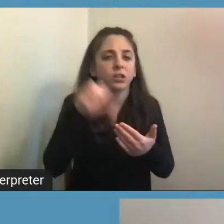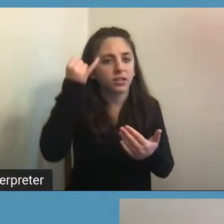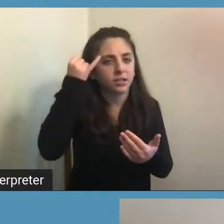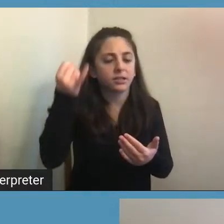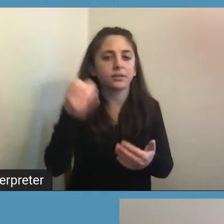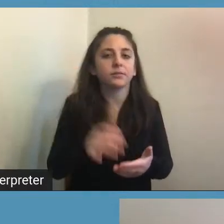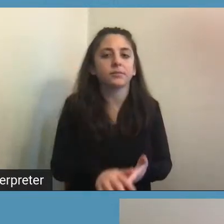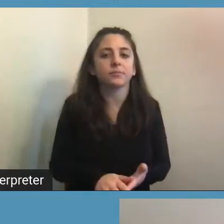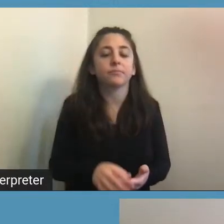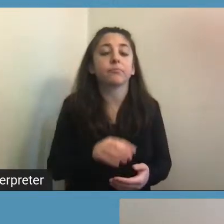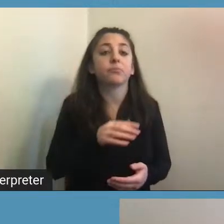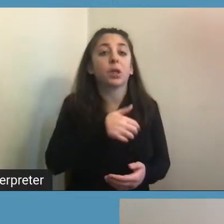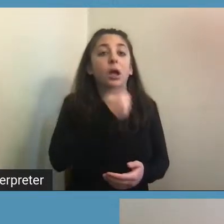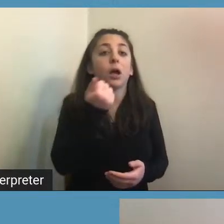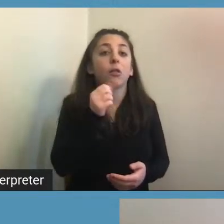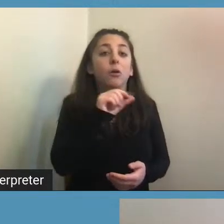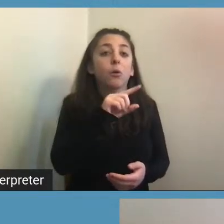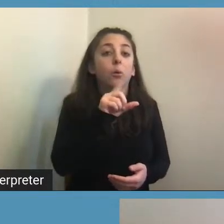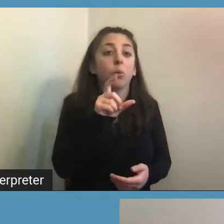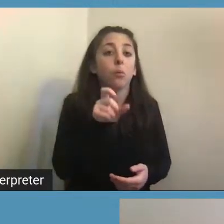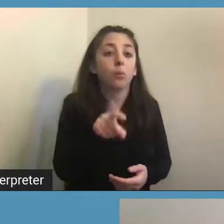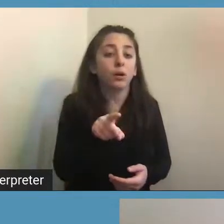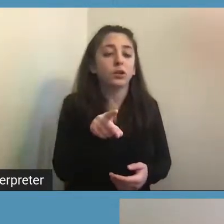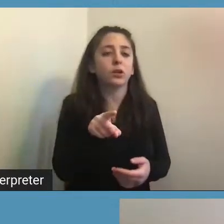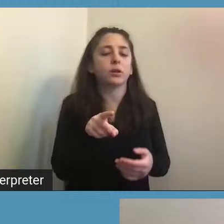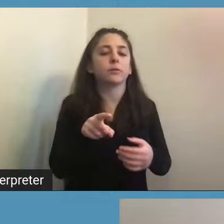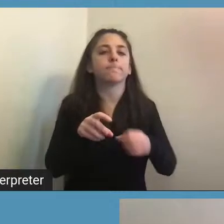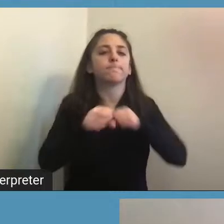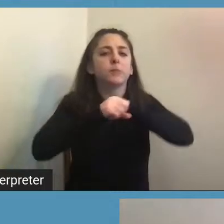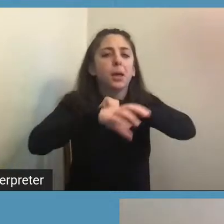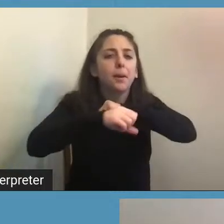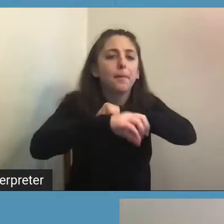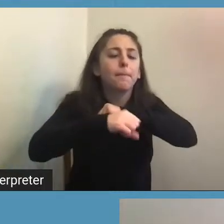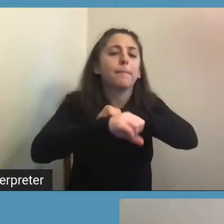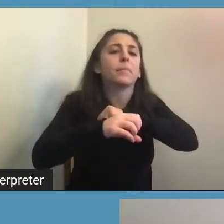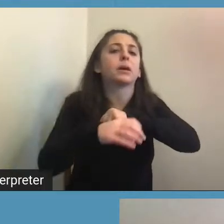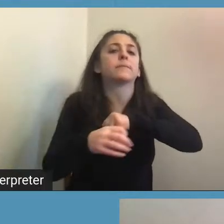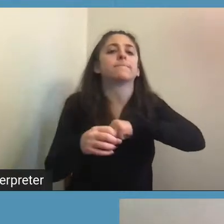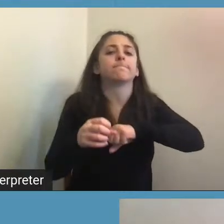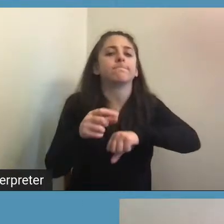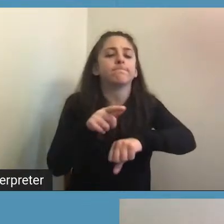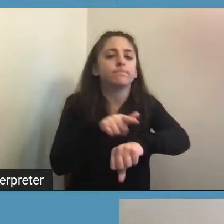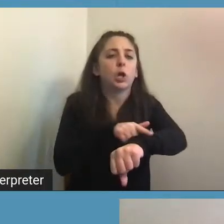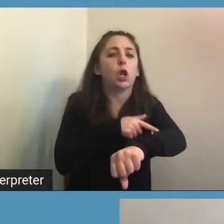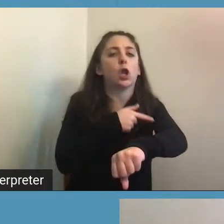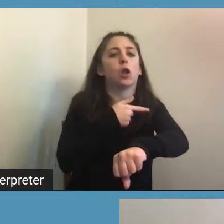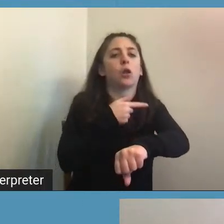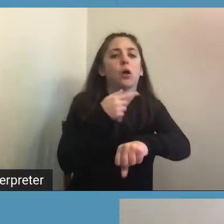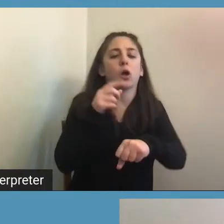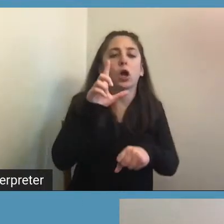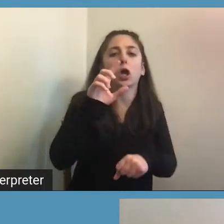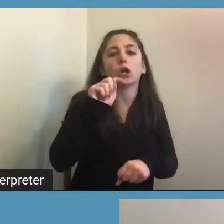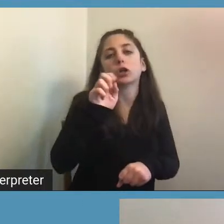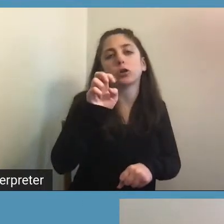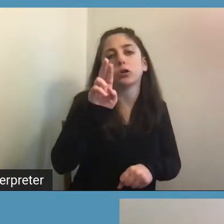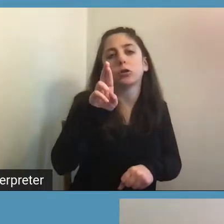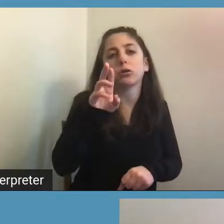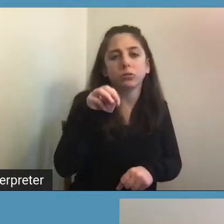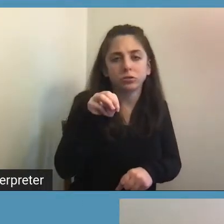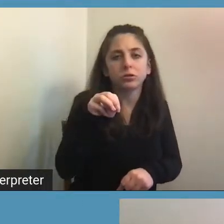but what are ways to create long-term campaigns rather than reacting to events on a one-off basis? But I think that's what you